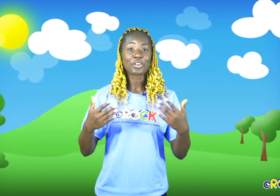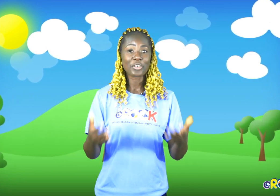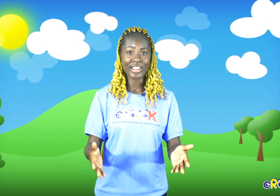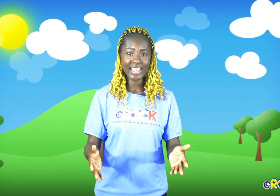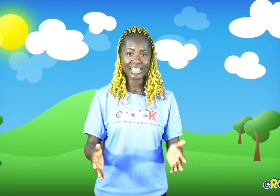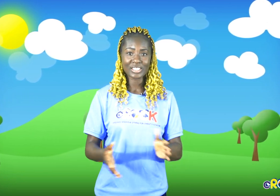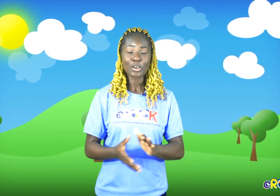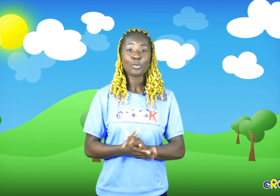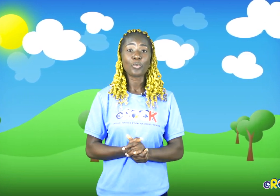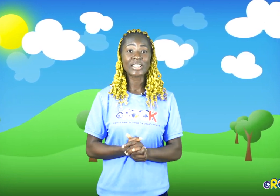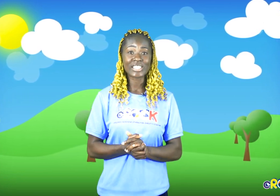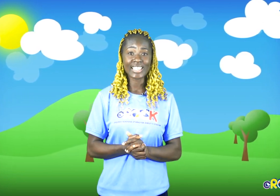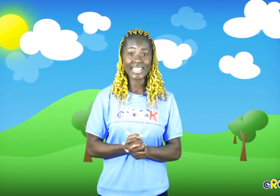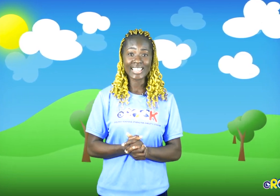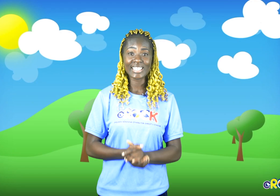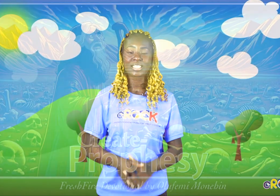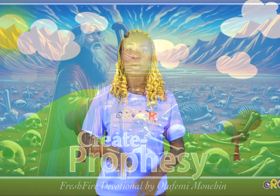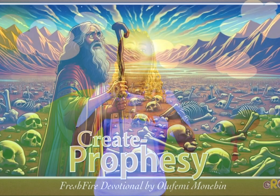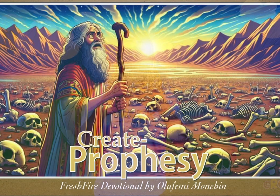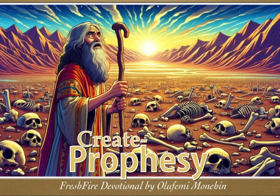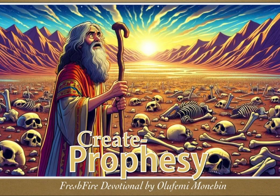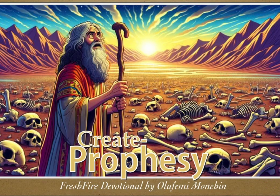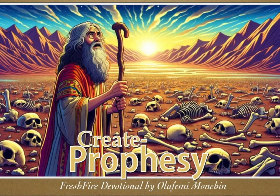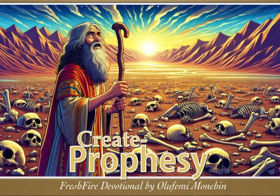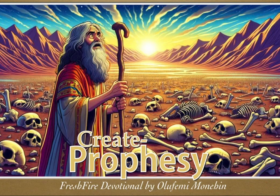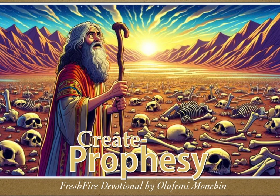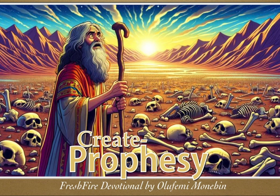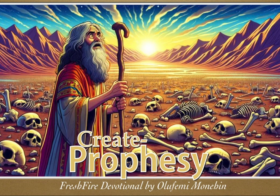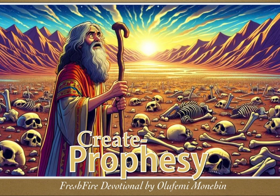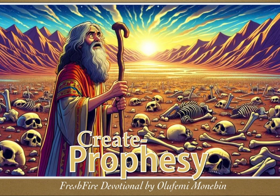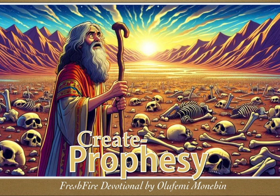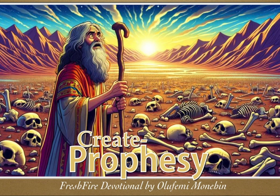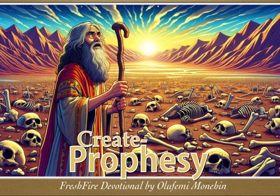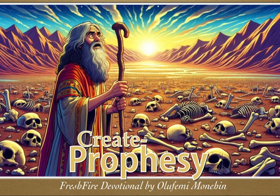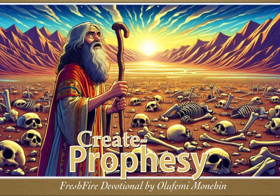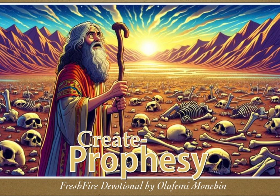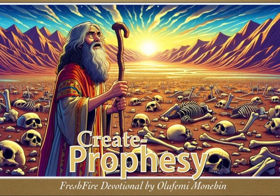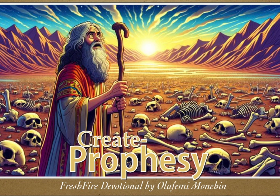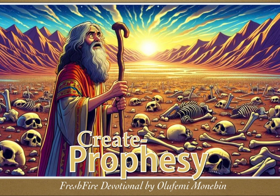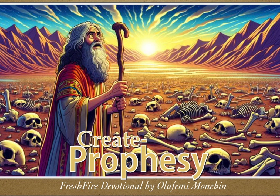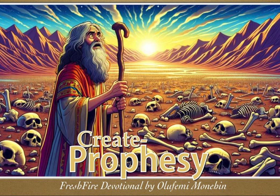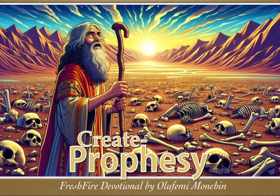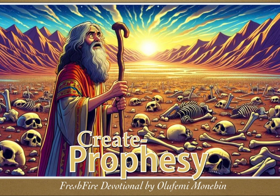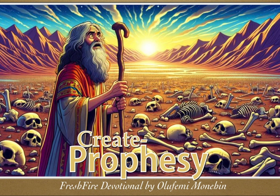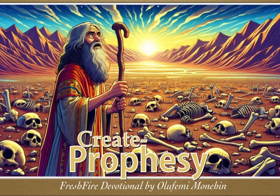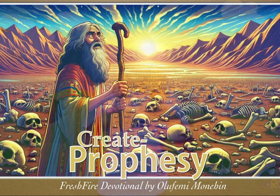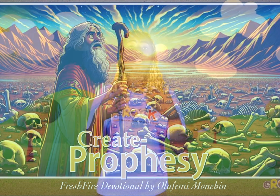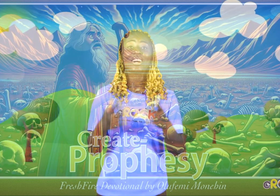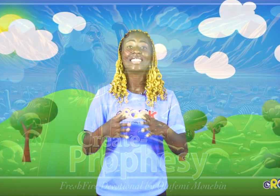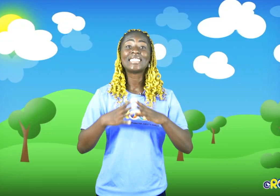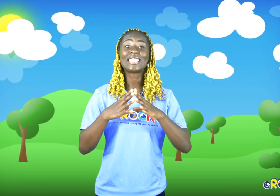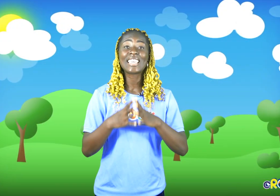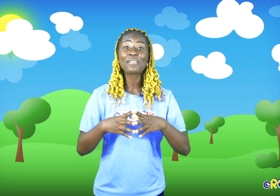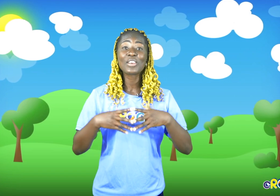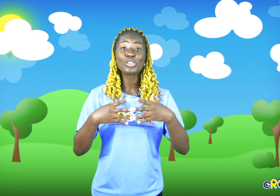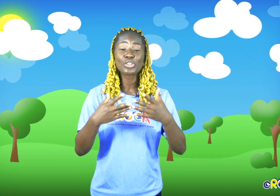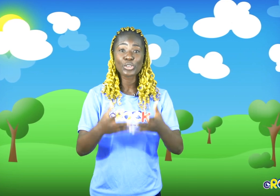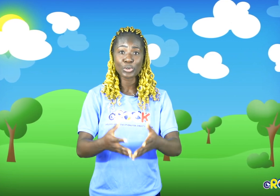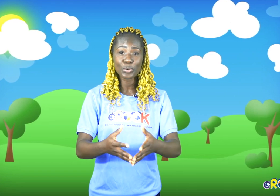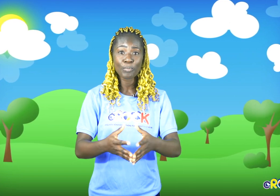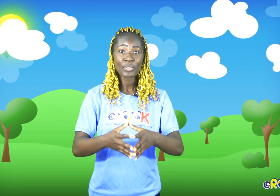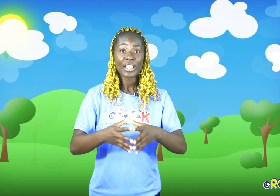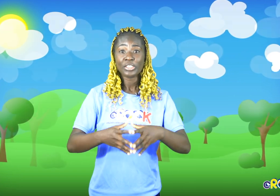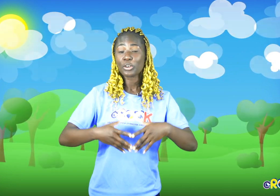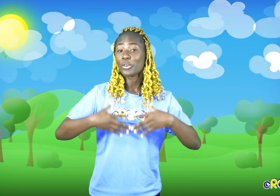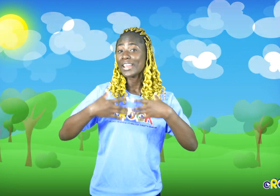of create, which is prophecy. Yes. God is giving